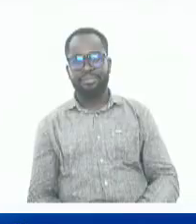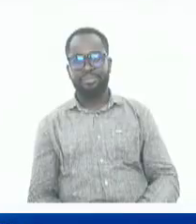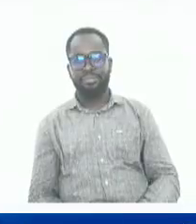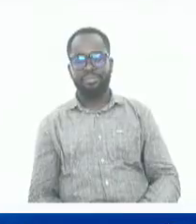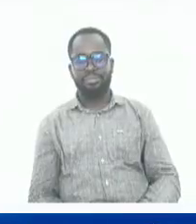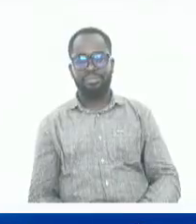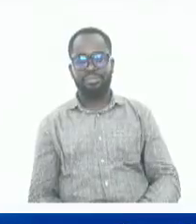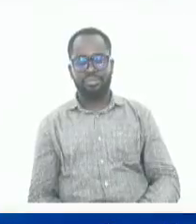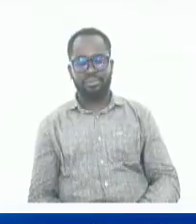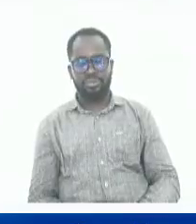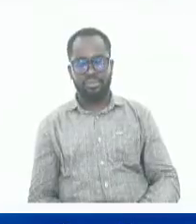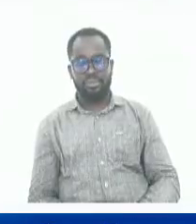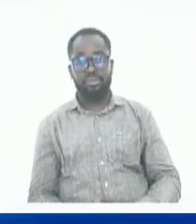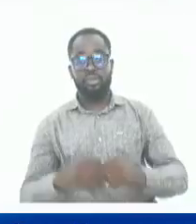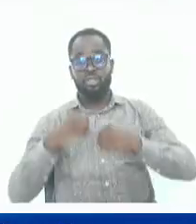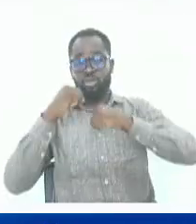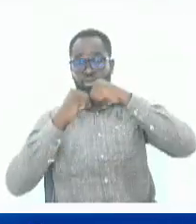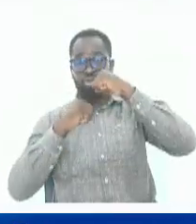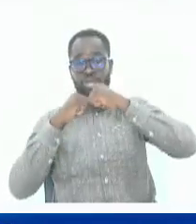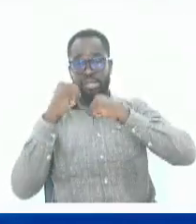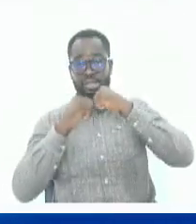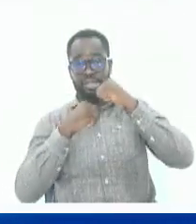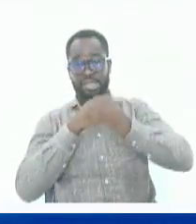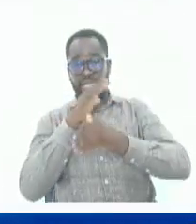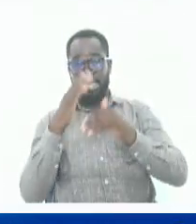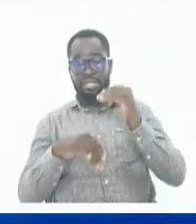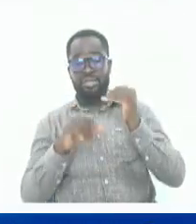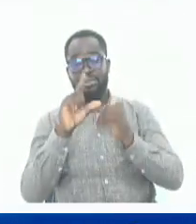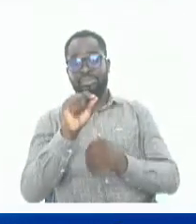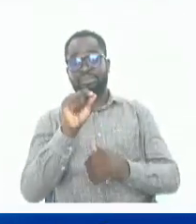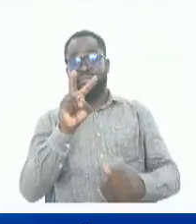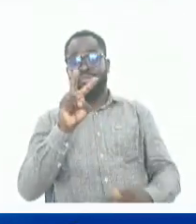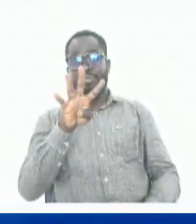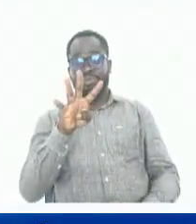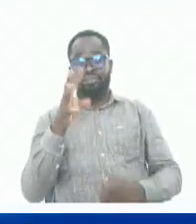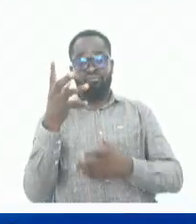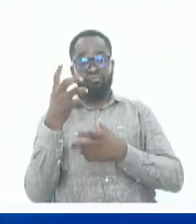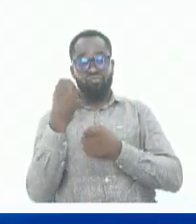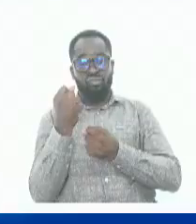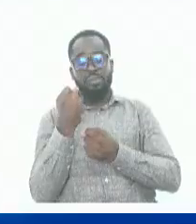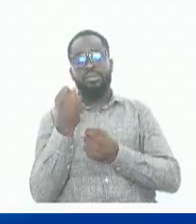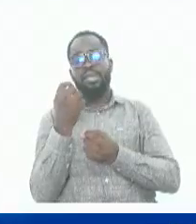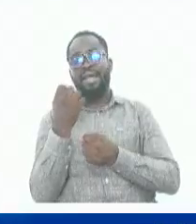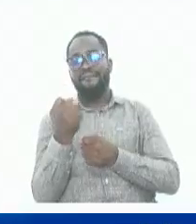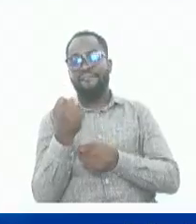On the portfolio structure, as at the end of December 2024, the trust had